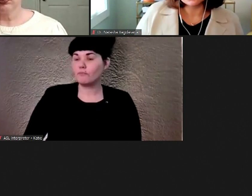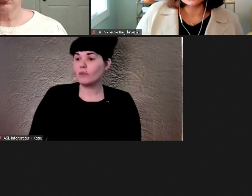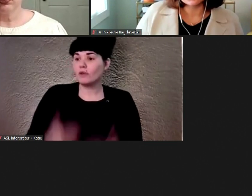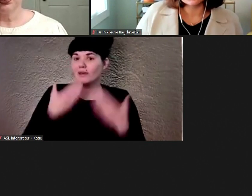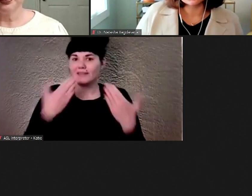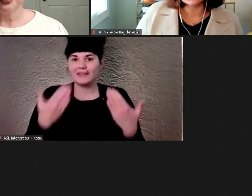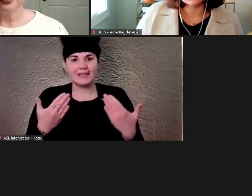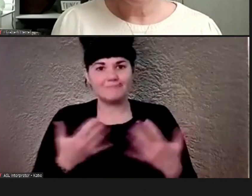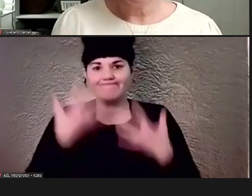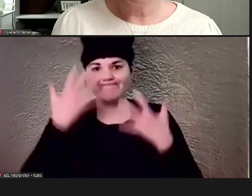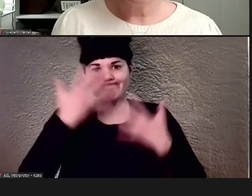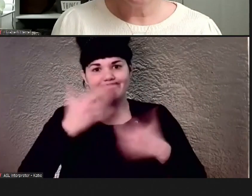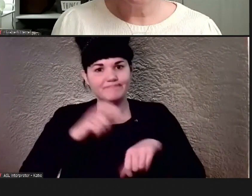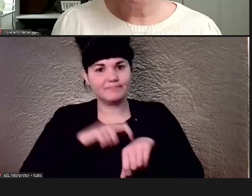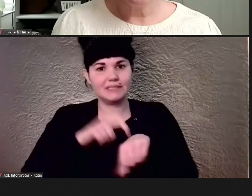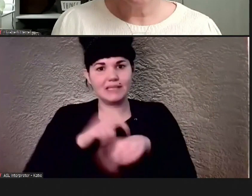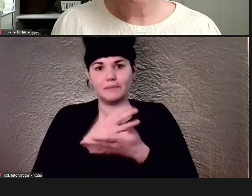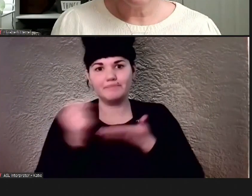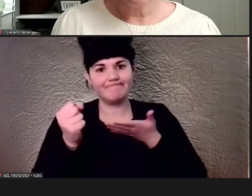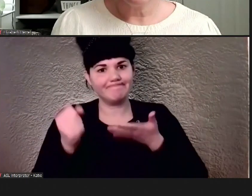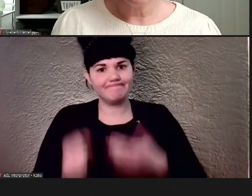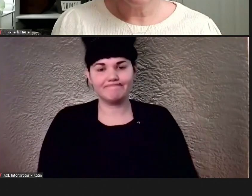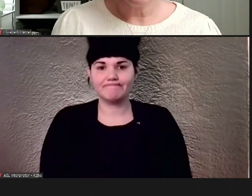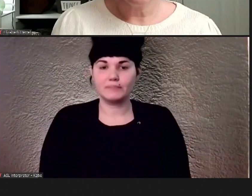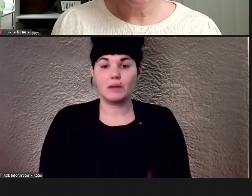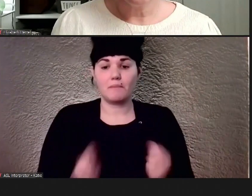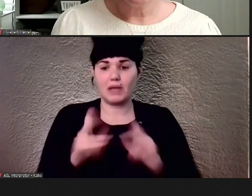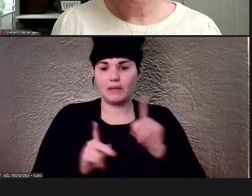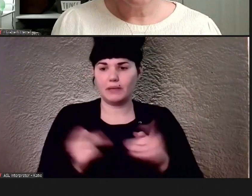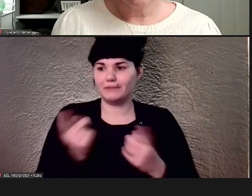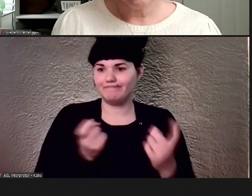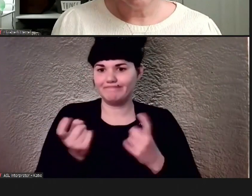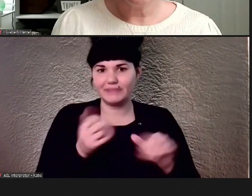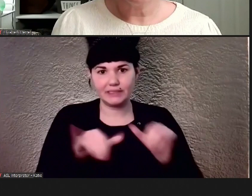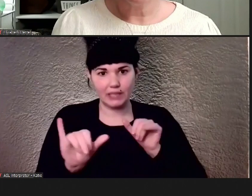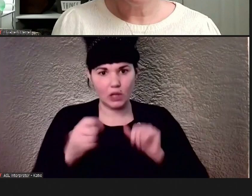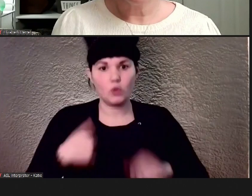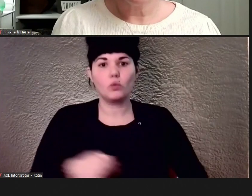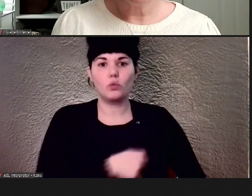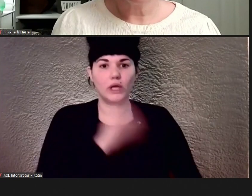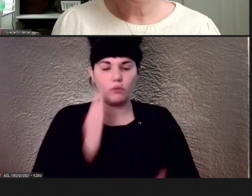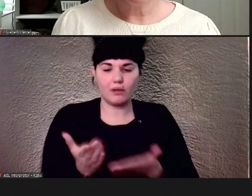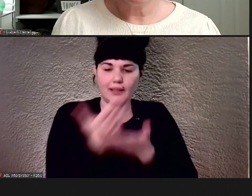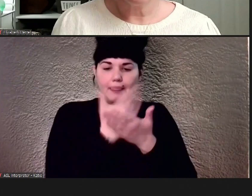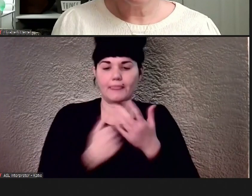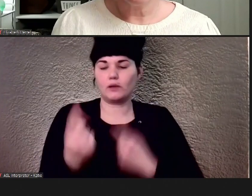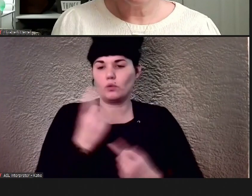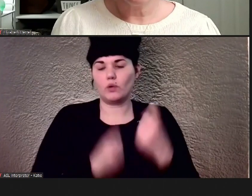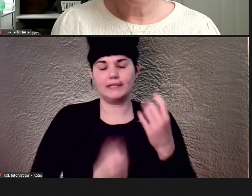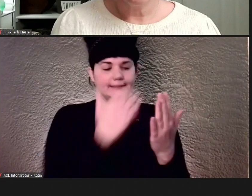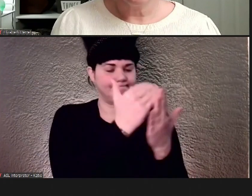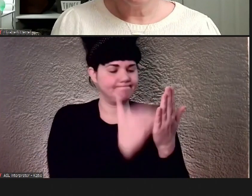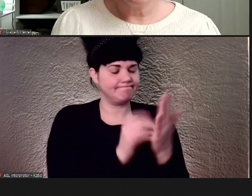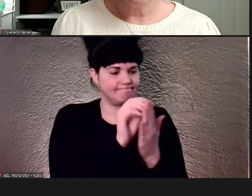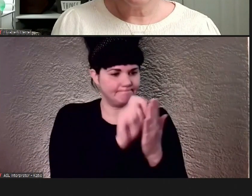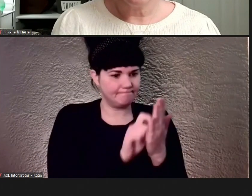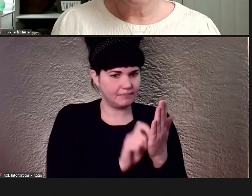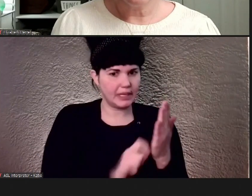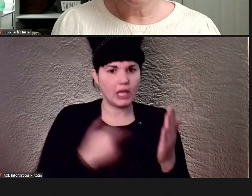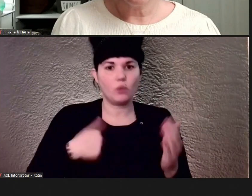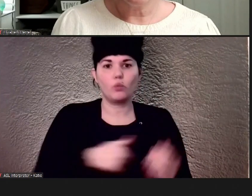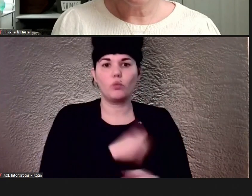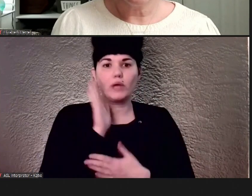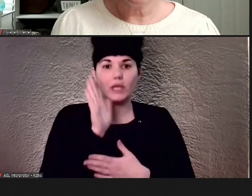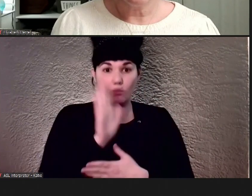of time. We do still have several questions, and we will be noting all of those and doing some personal follow-ups. I